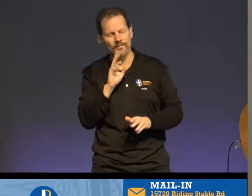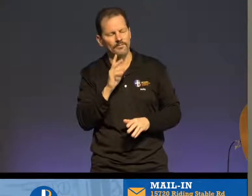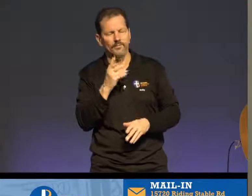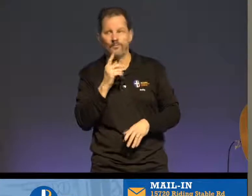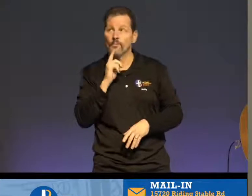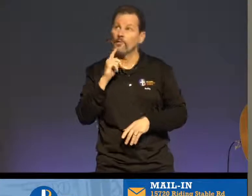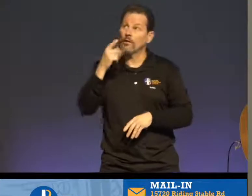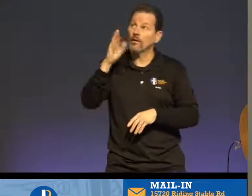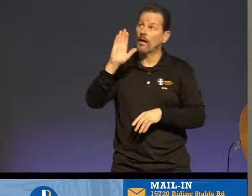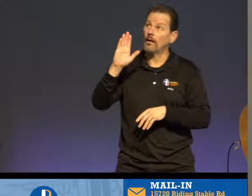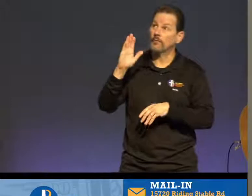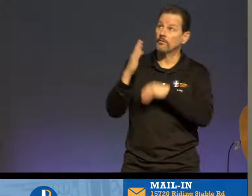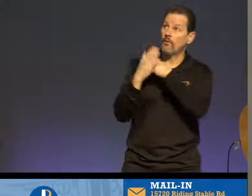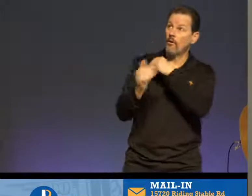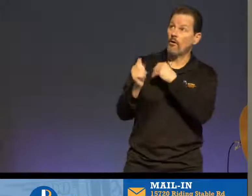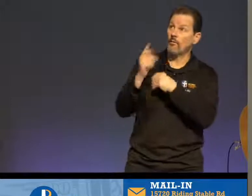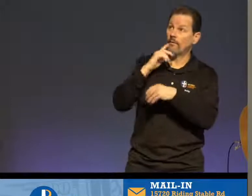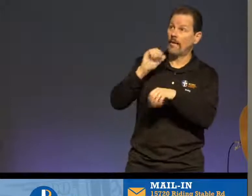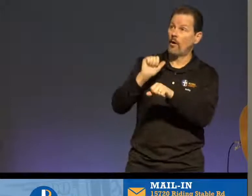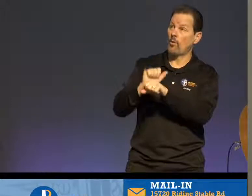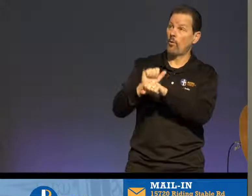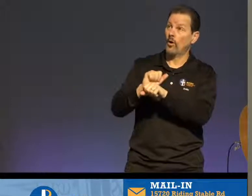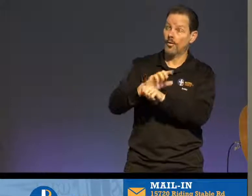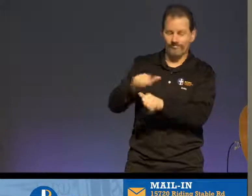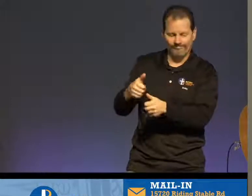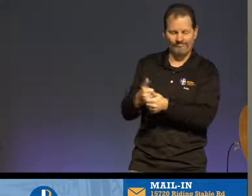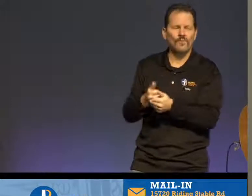do. Let's go ahead and pray.